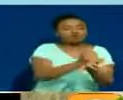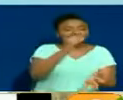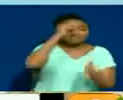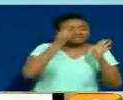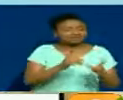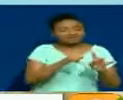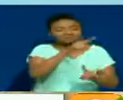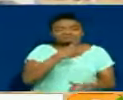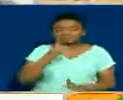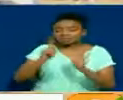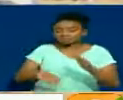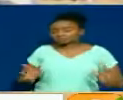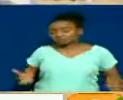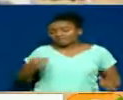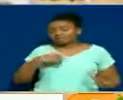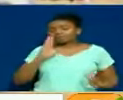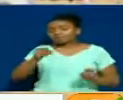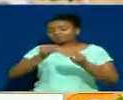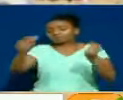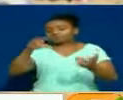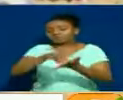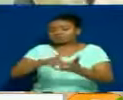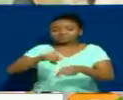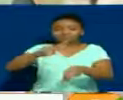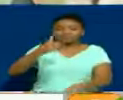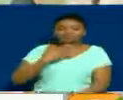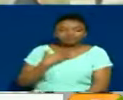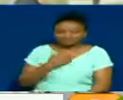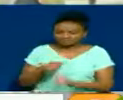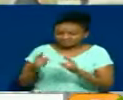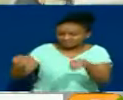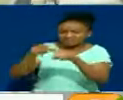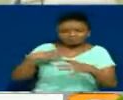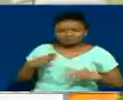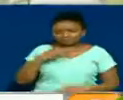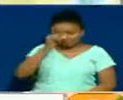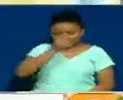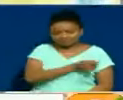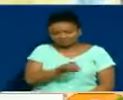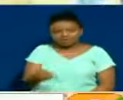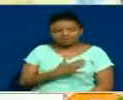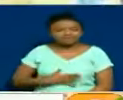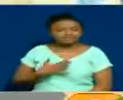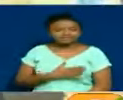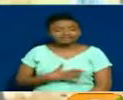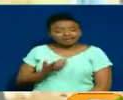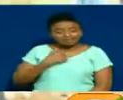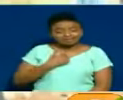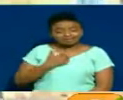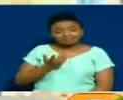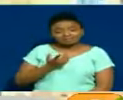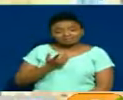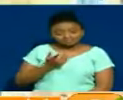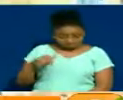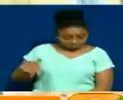Sijejua sayo ni muongozi ya ina gani. The residents now demanding to be compensated for the destruction of their homes. Mimi kwangu nitaenda ku